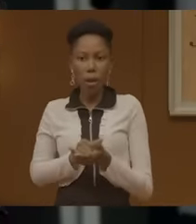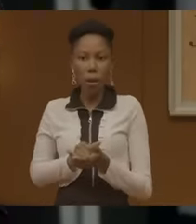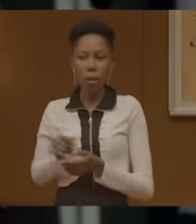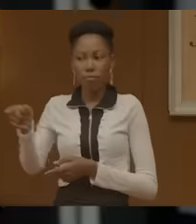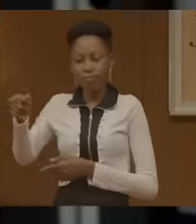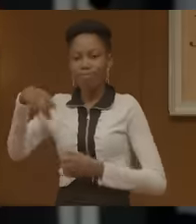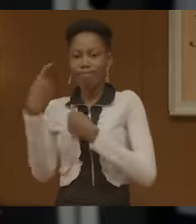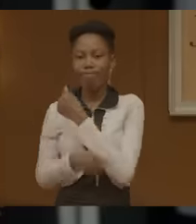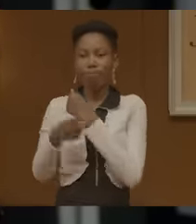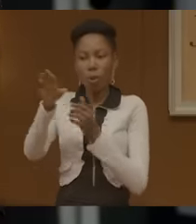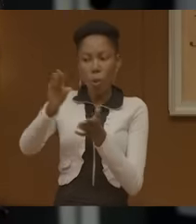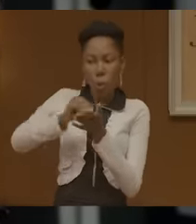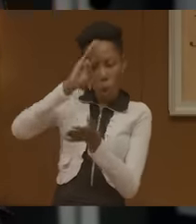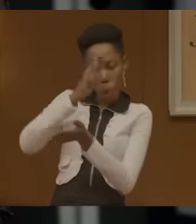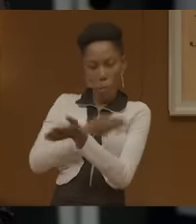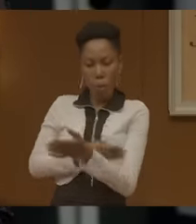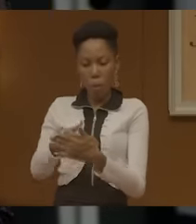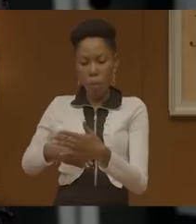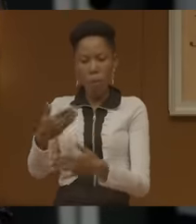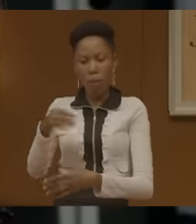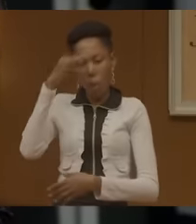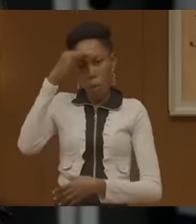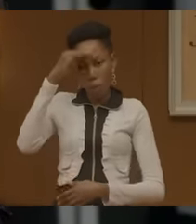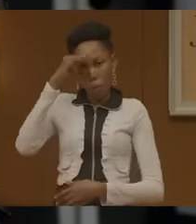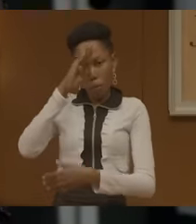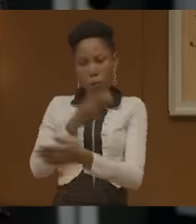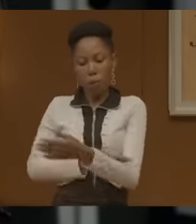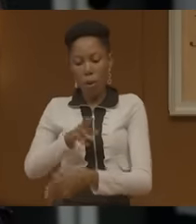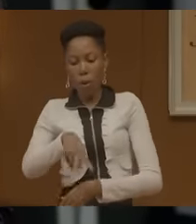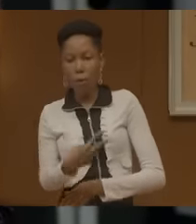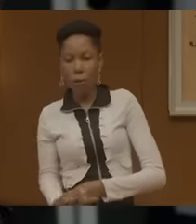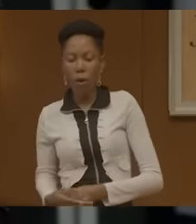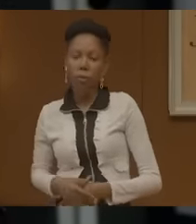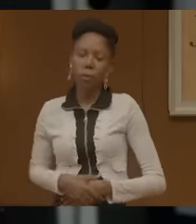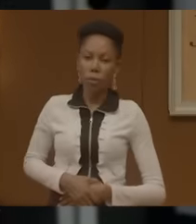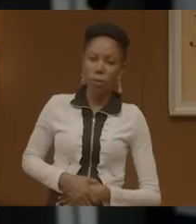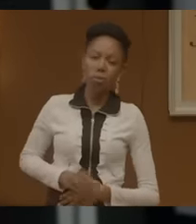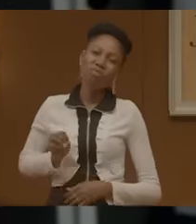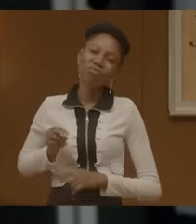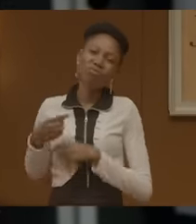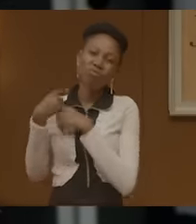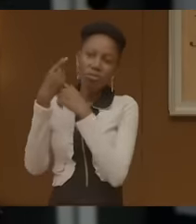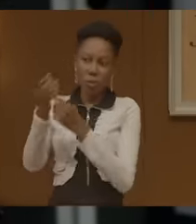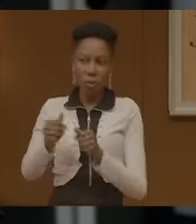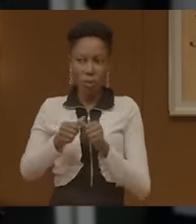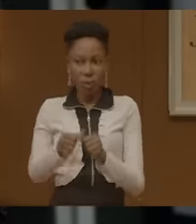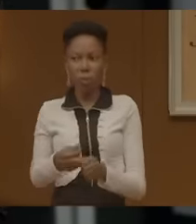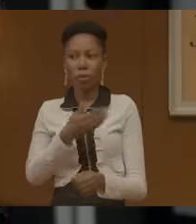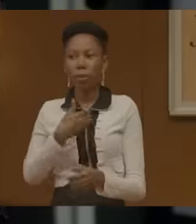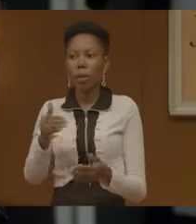got fainted. So all these things have been happening. So let me say